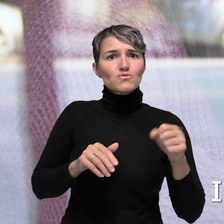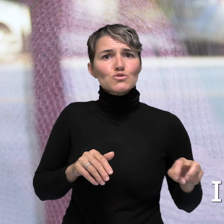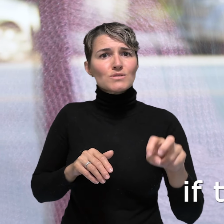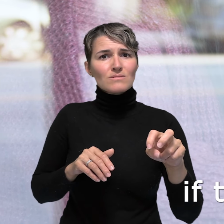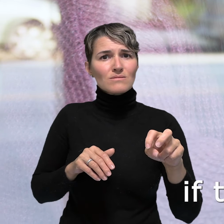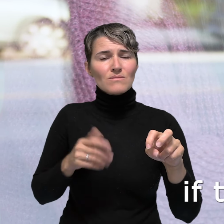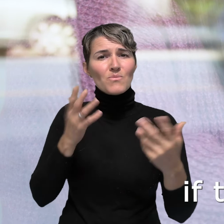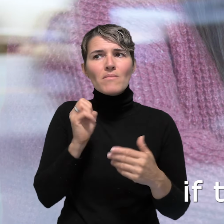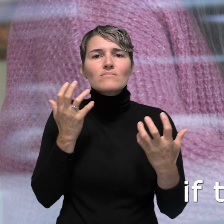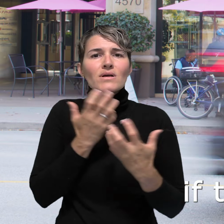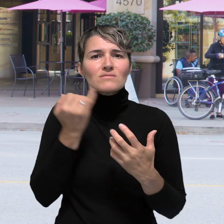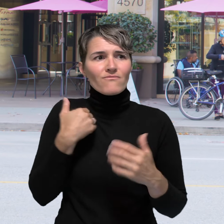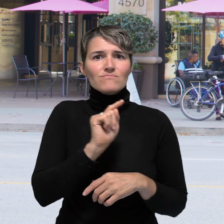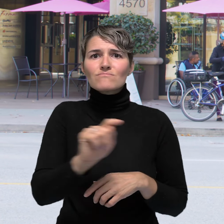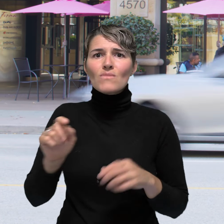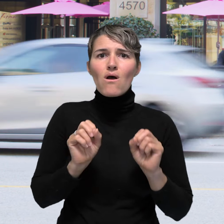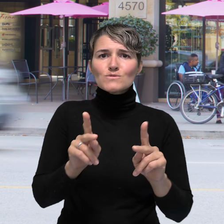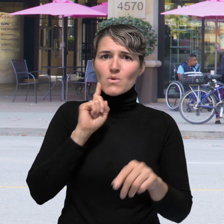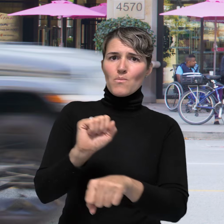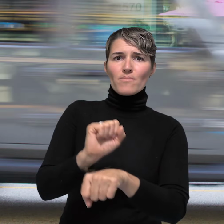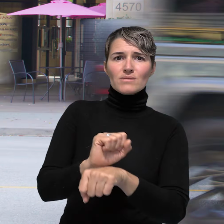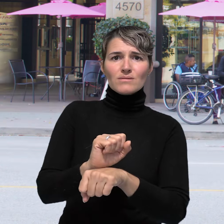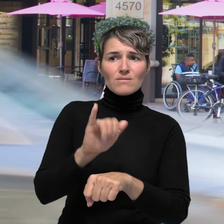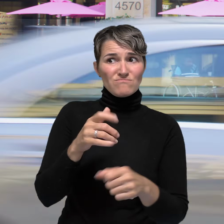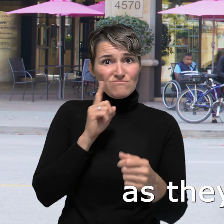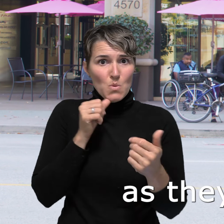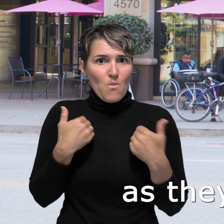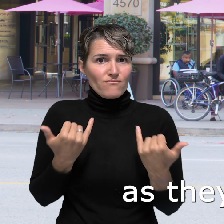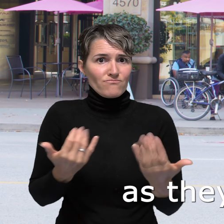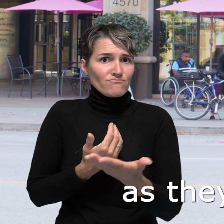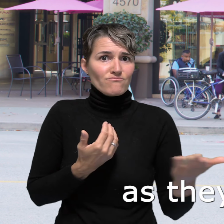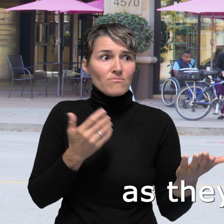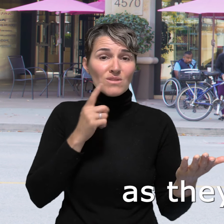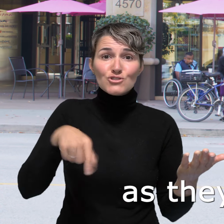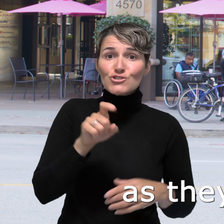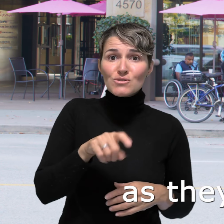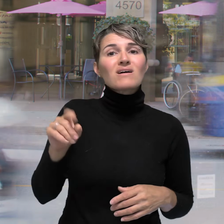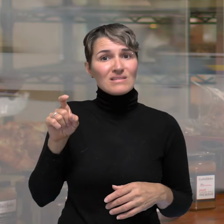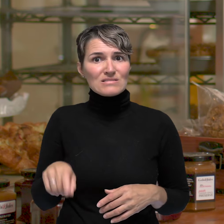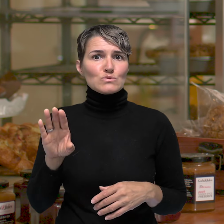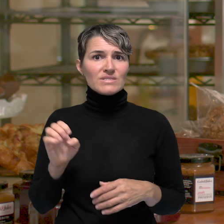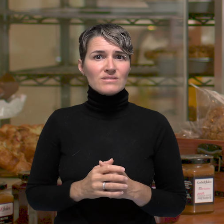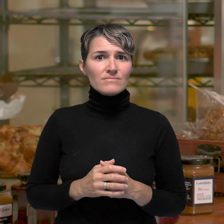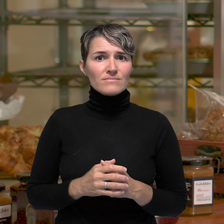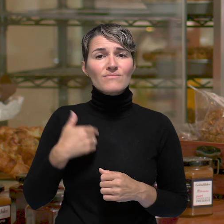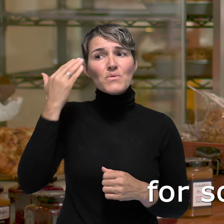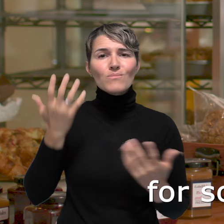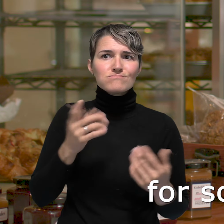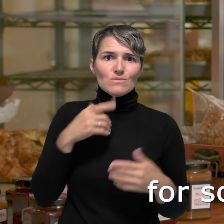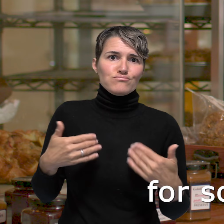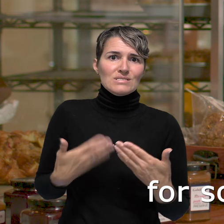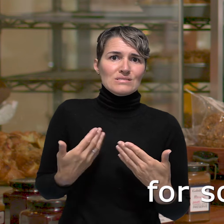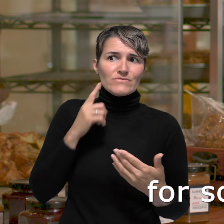would be amazing if there's all these opportunities for employment that don't currently exist as they should and as they need to be. I know it's pretty easy